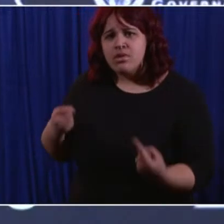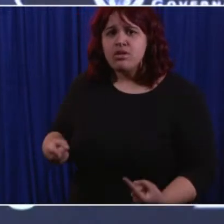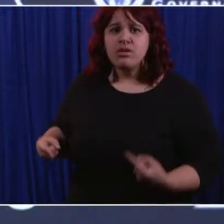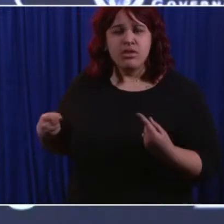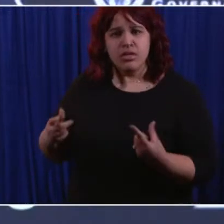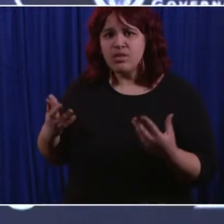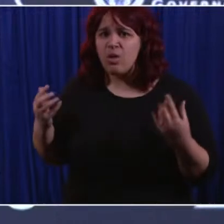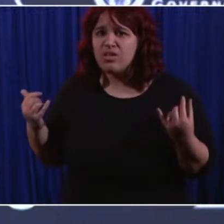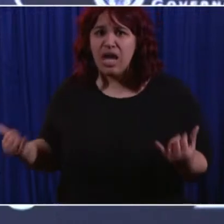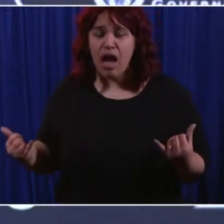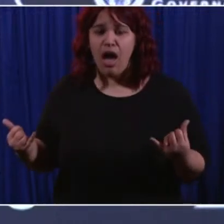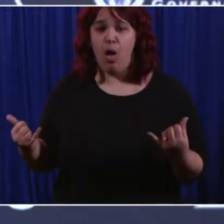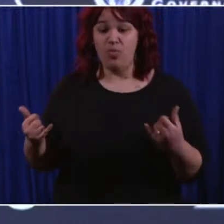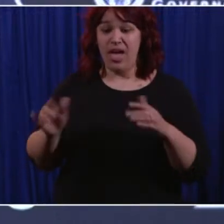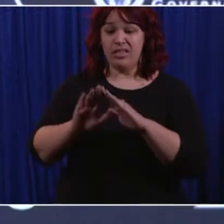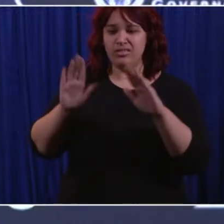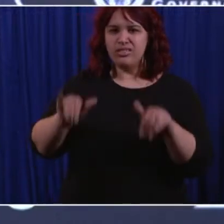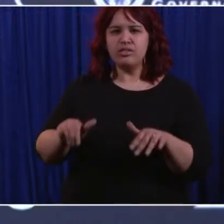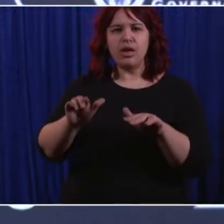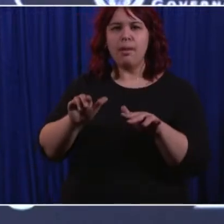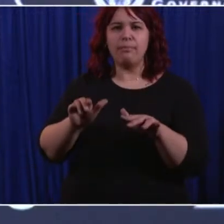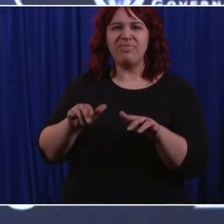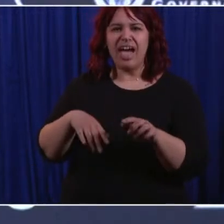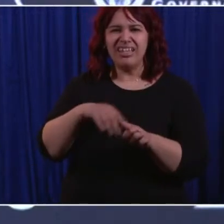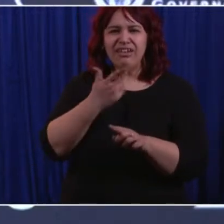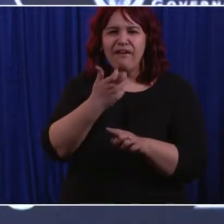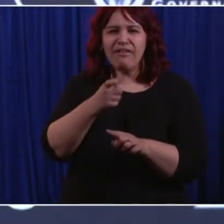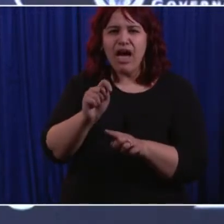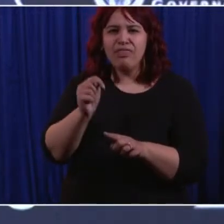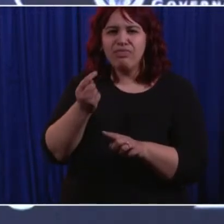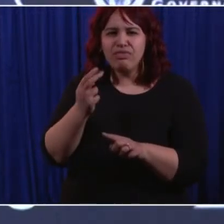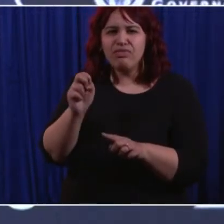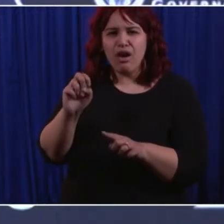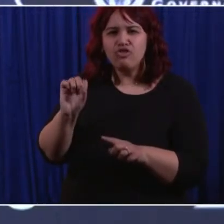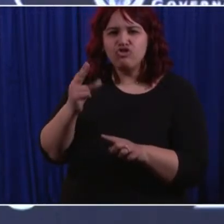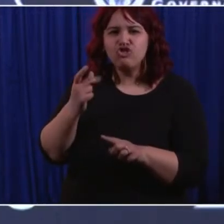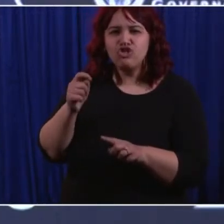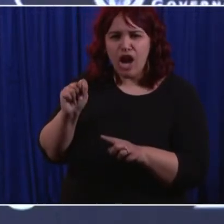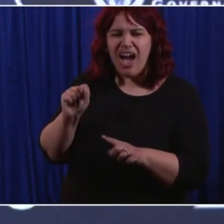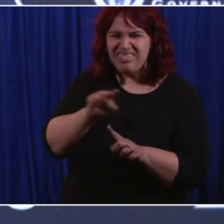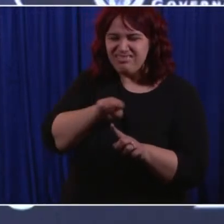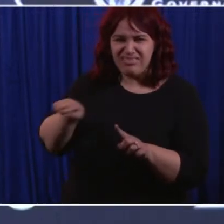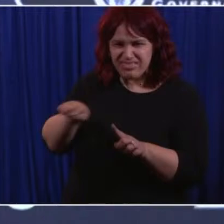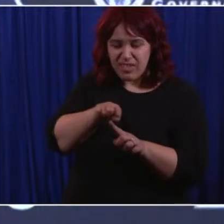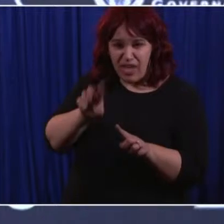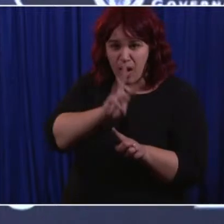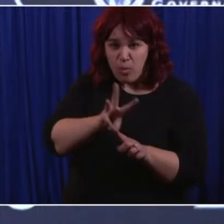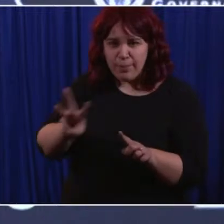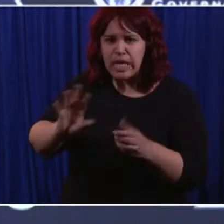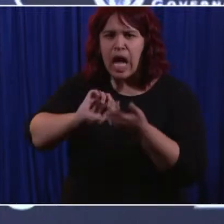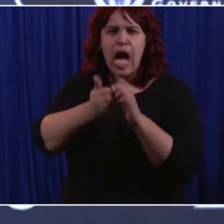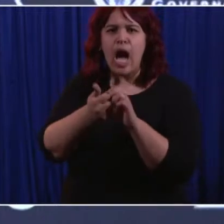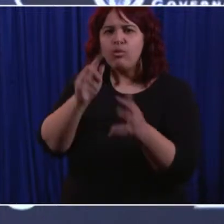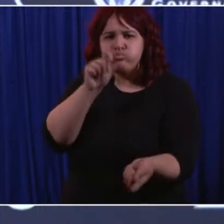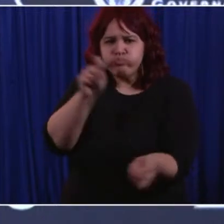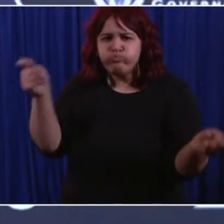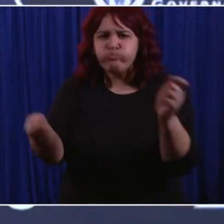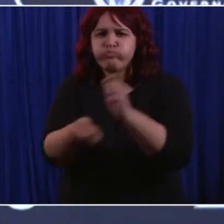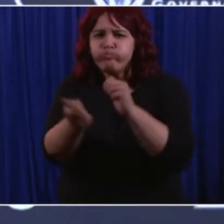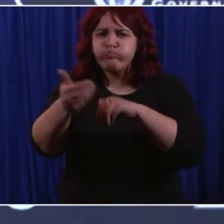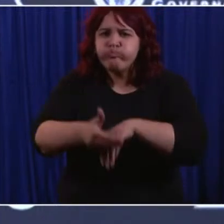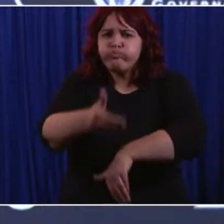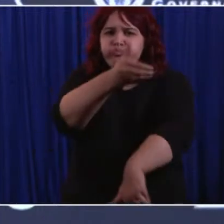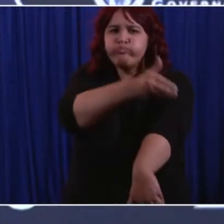does the system actually stay afloat and make sure it can get these people their appointments? We've built, that's an